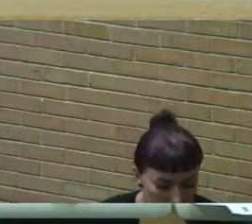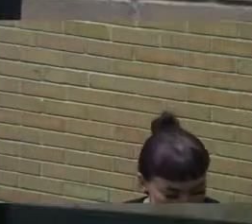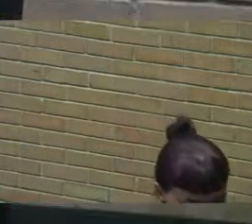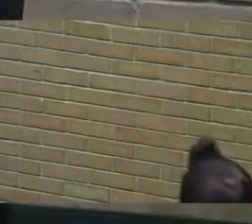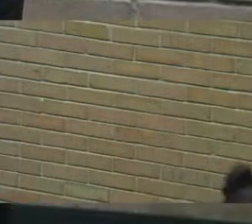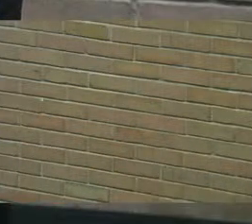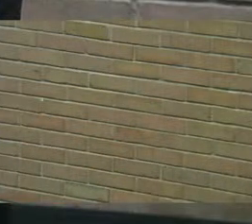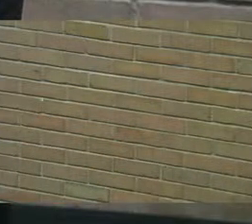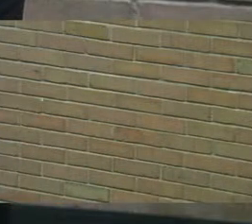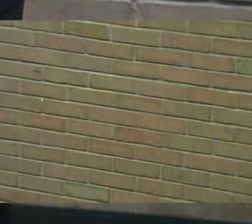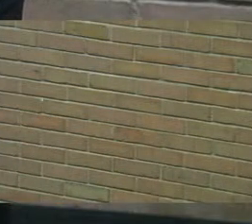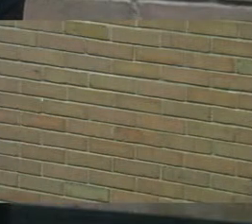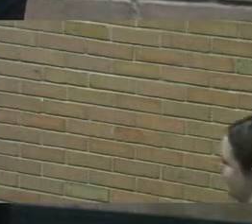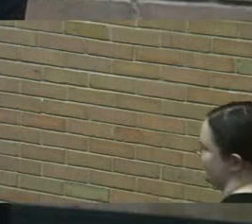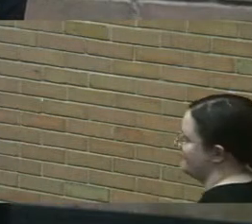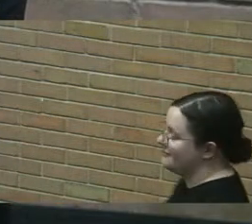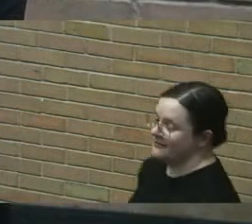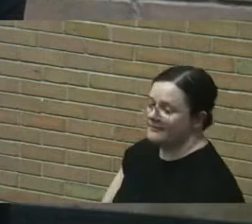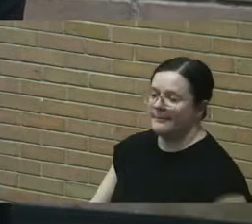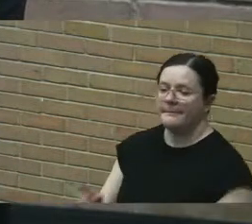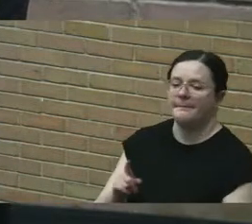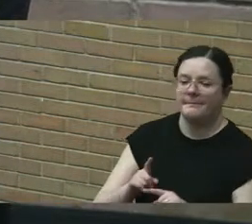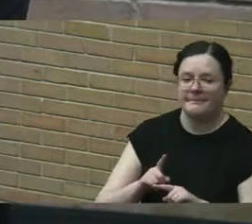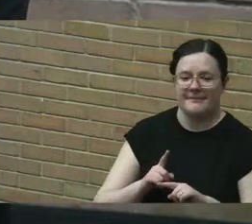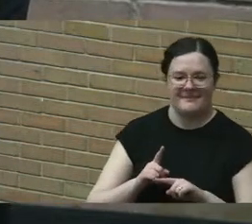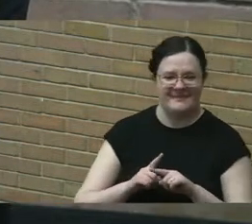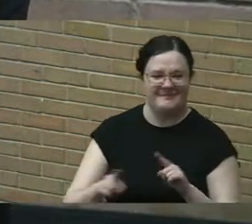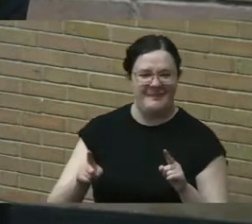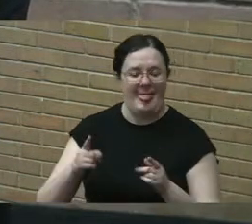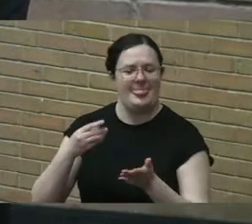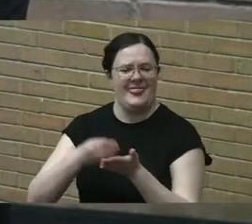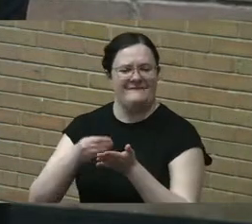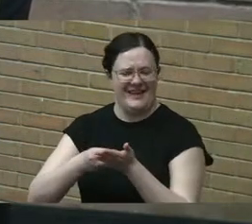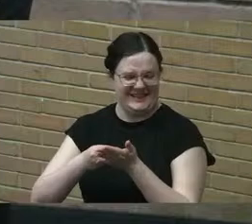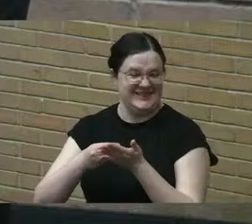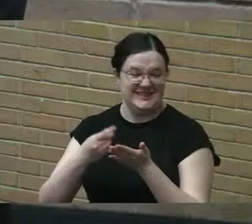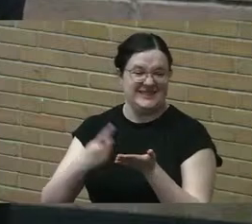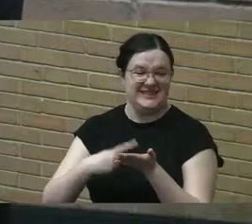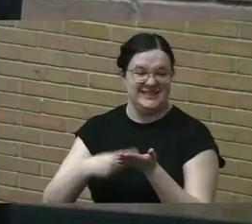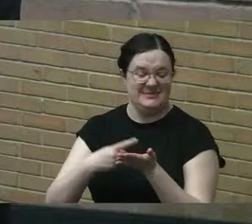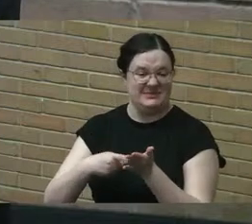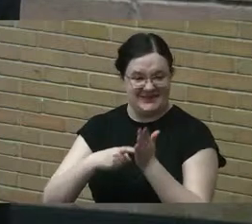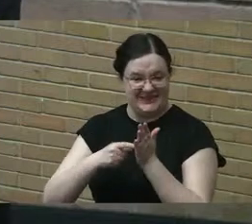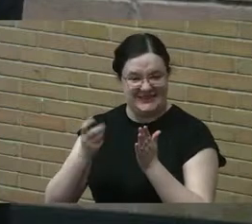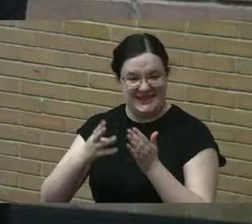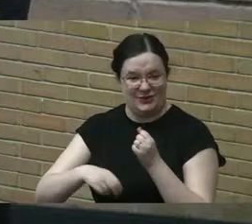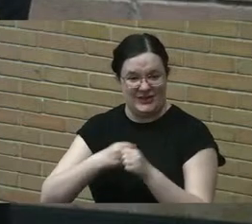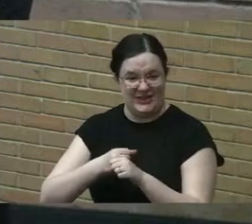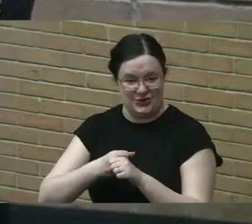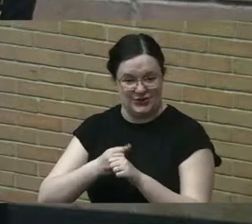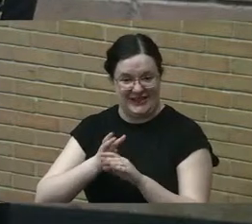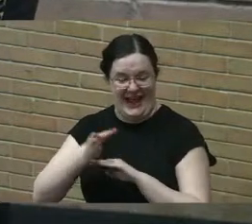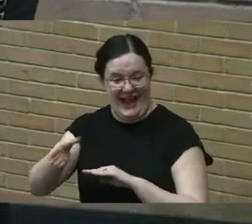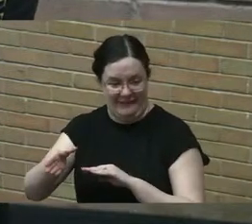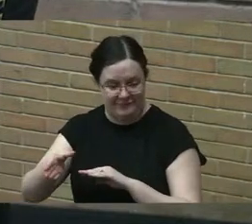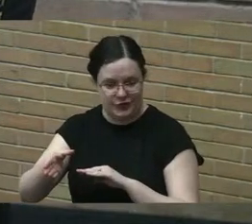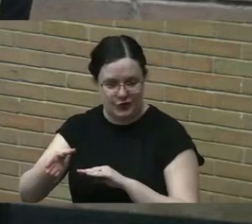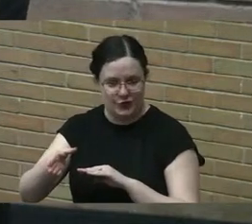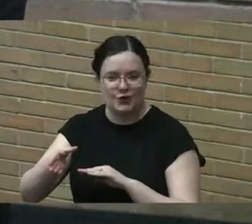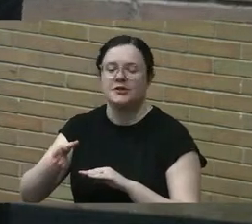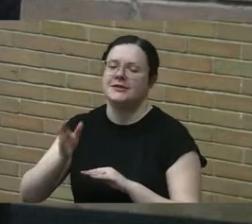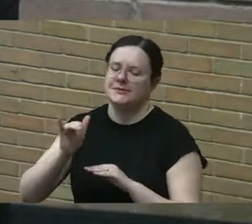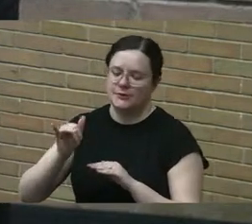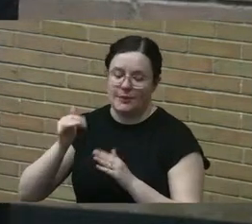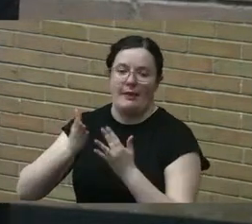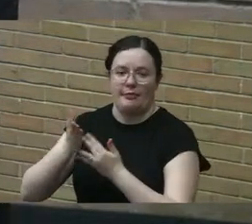of proceeds. The funds come in several years sometimes after the proceeds, and it goes through all the adjudication process in